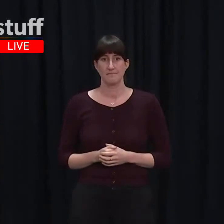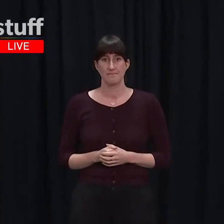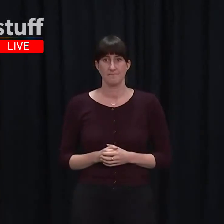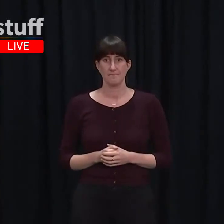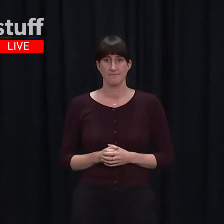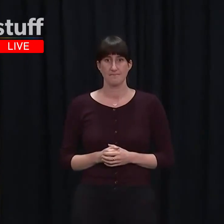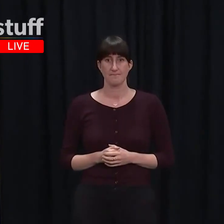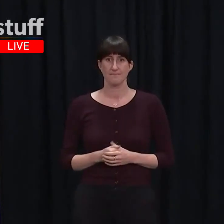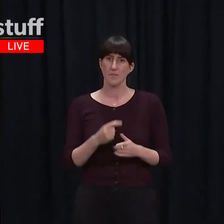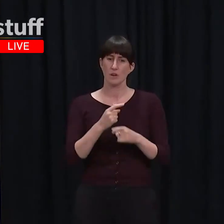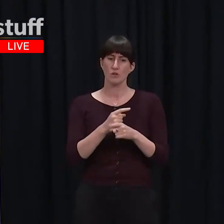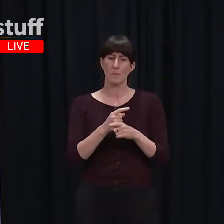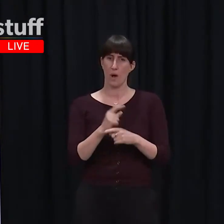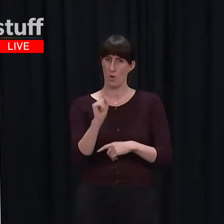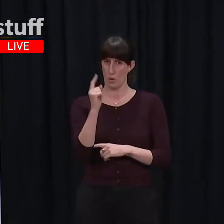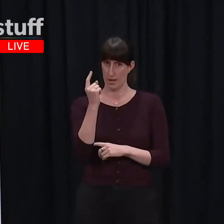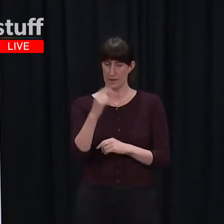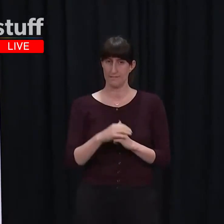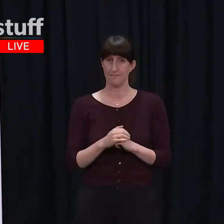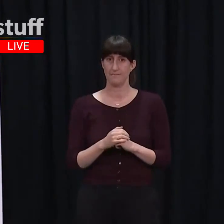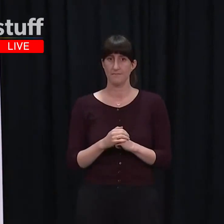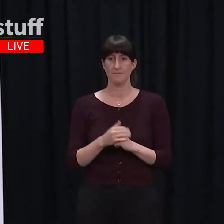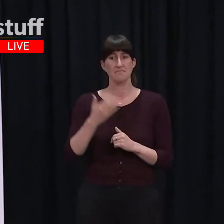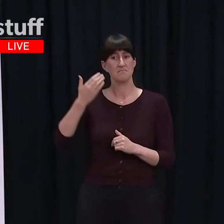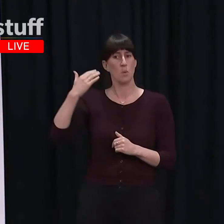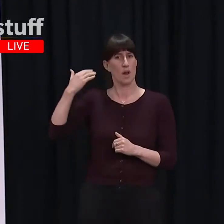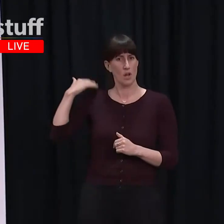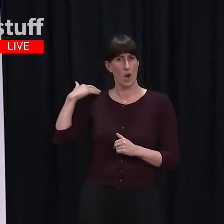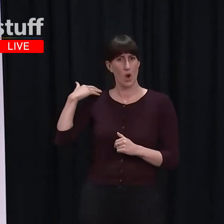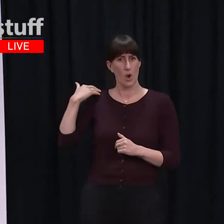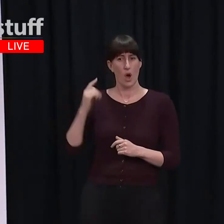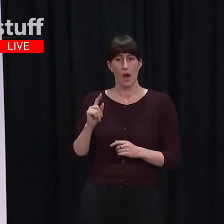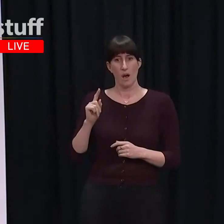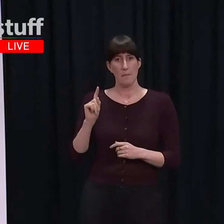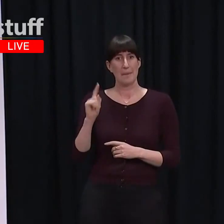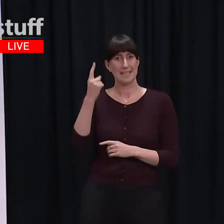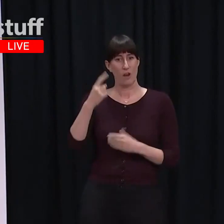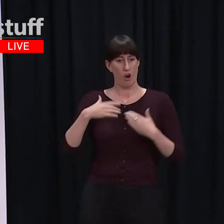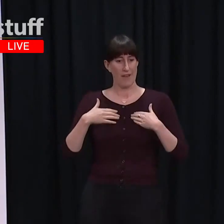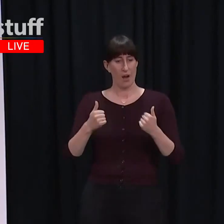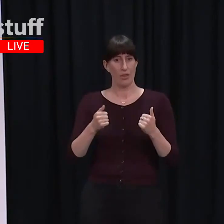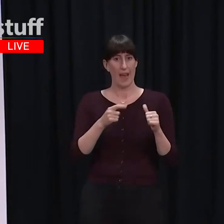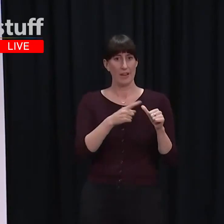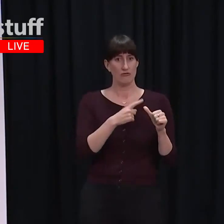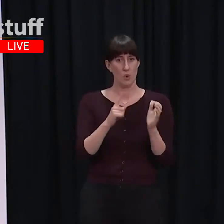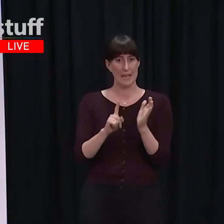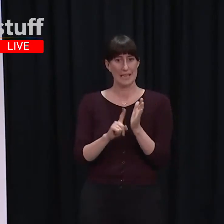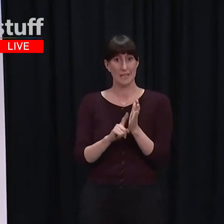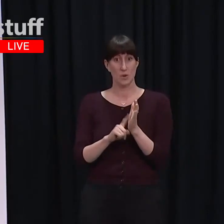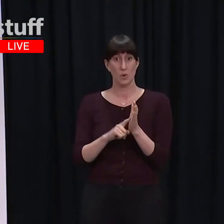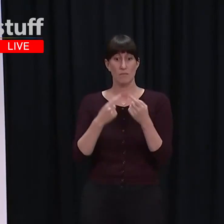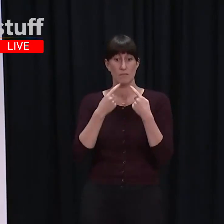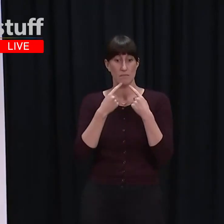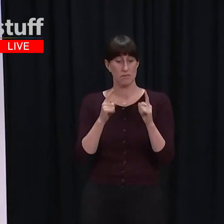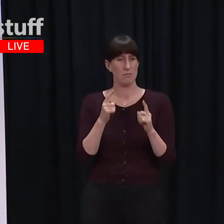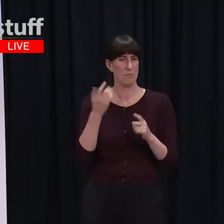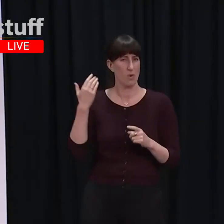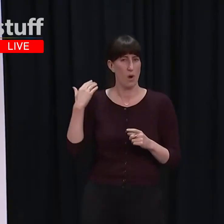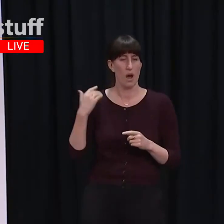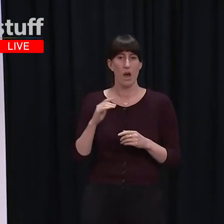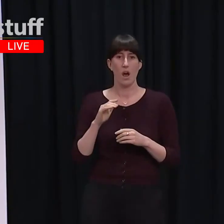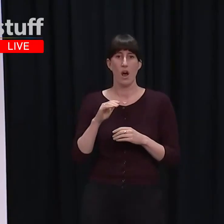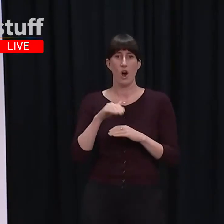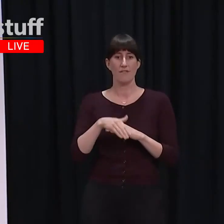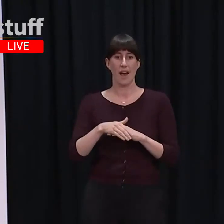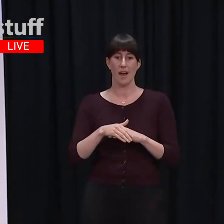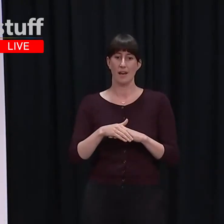Just on Auckland, as outlined by Health Minister Honourable Andrew Little earlier this month, home isolation is now being used in Auckland to